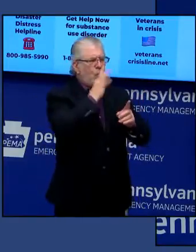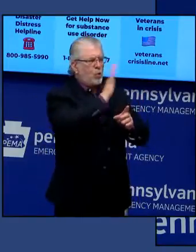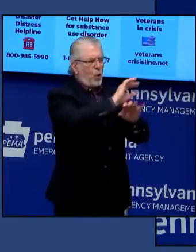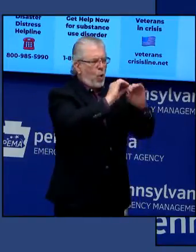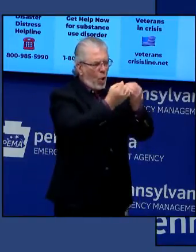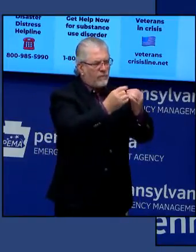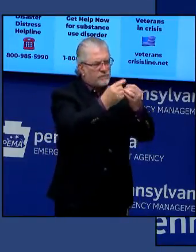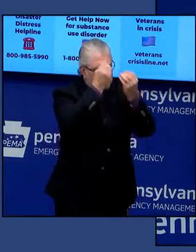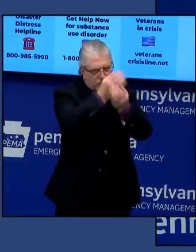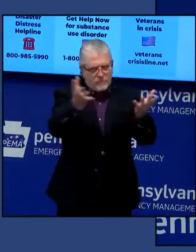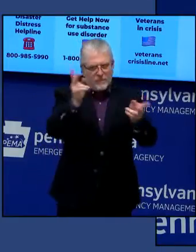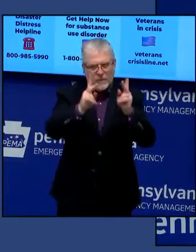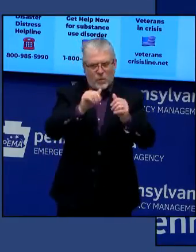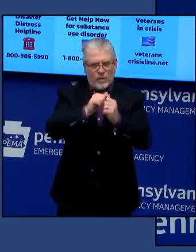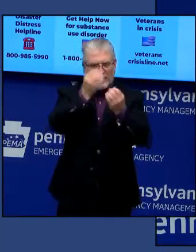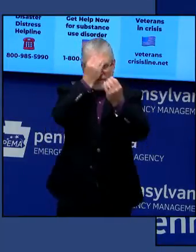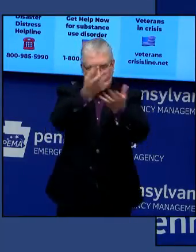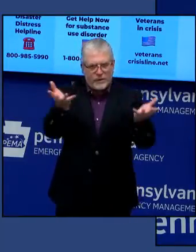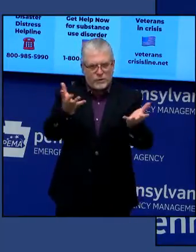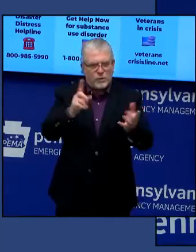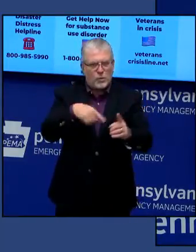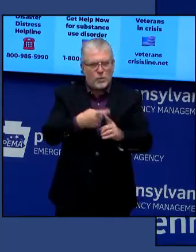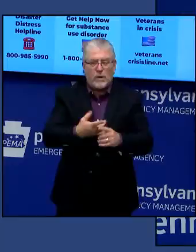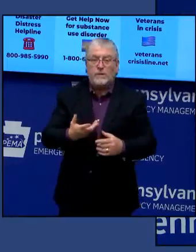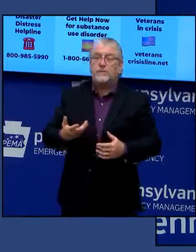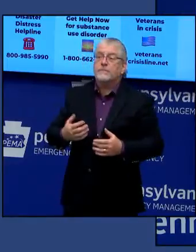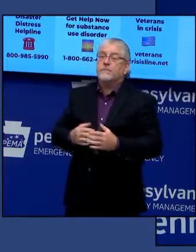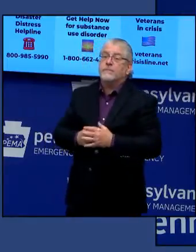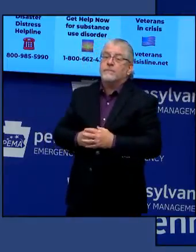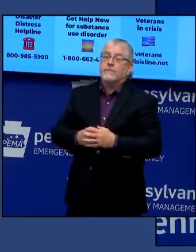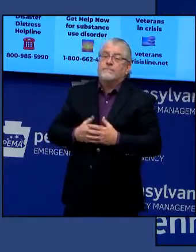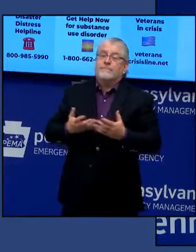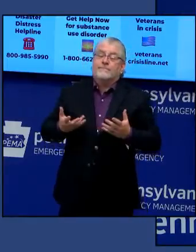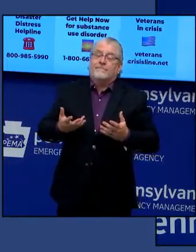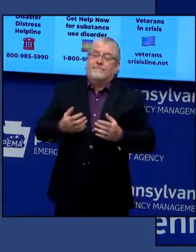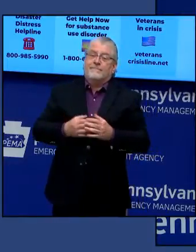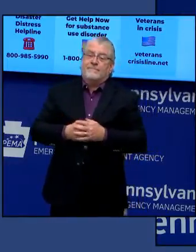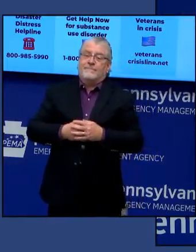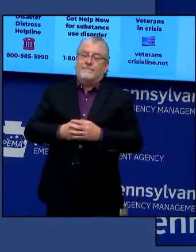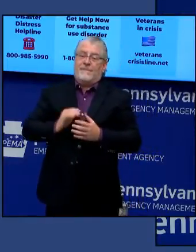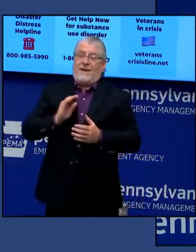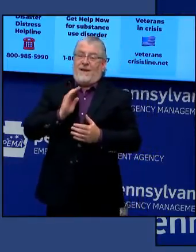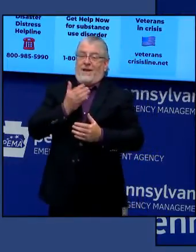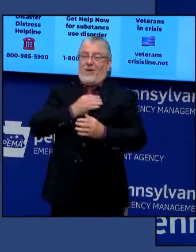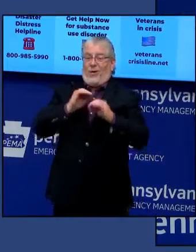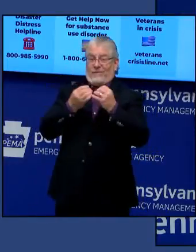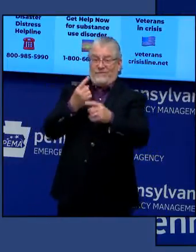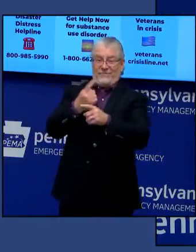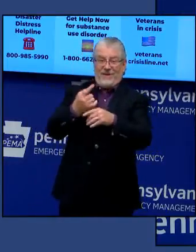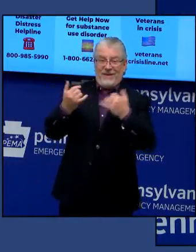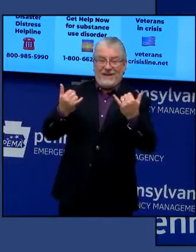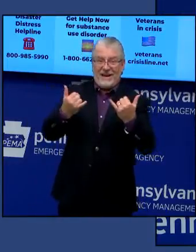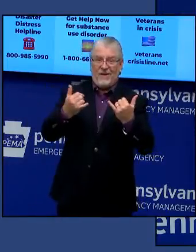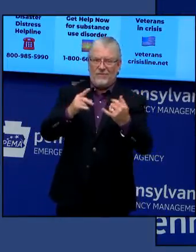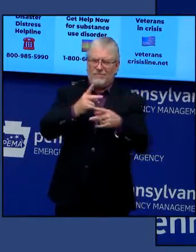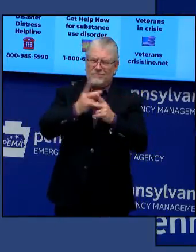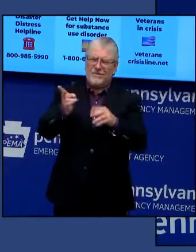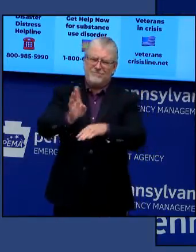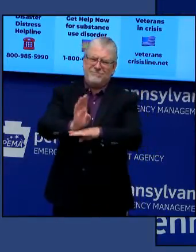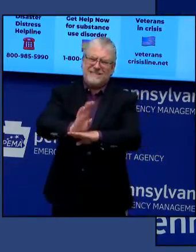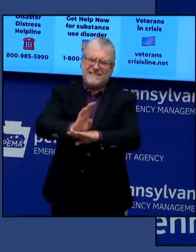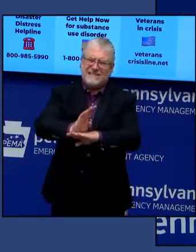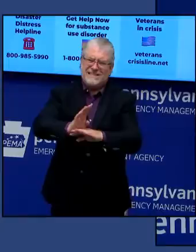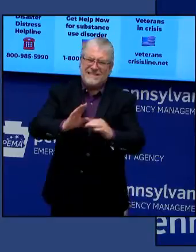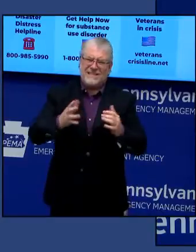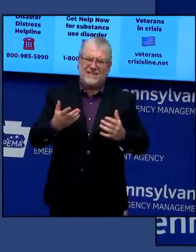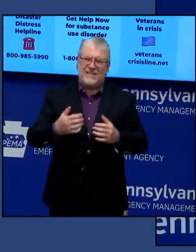fantastic, we've talked about our epidemiologists, our lab technicians, et cetera, our attorneys are working overtime, and we have full